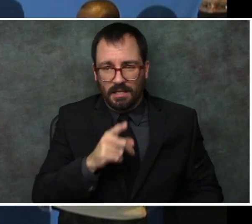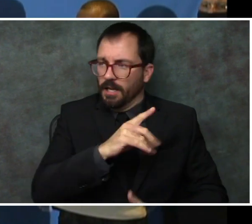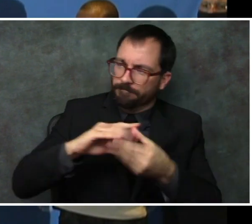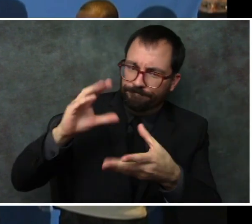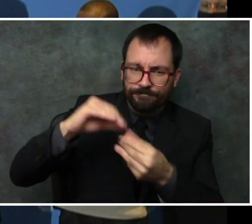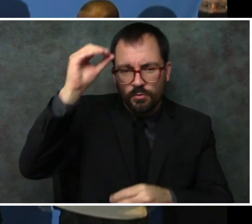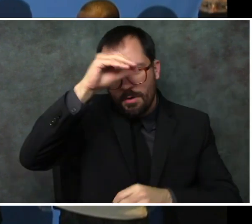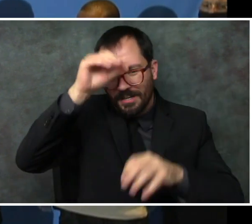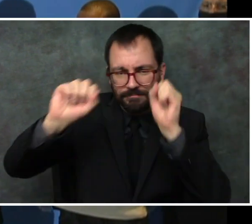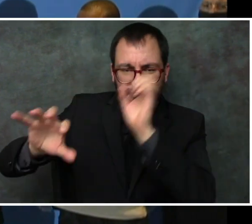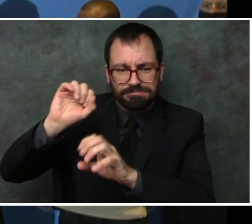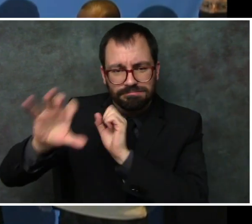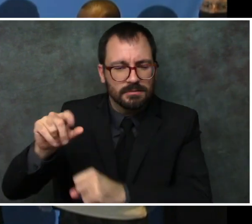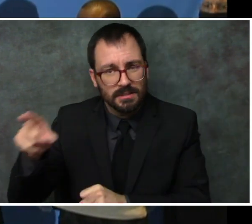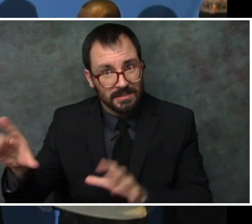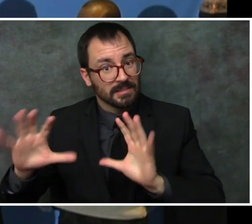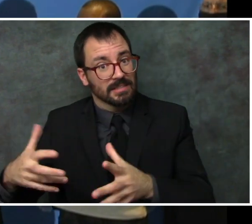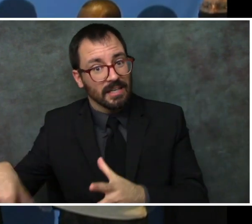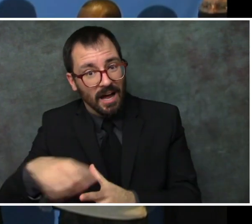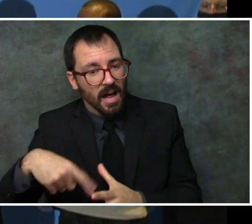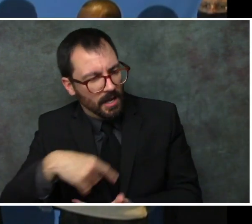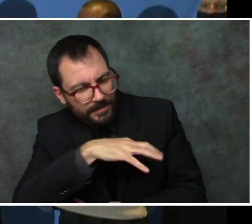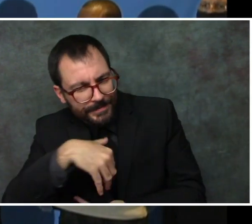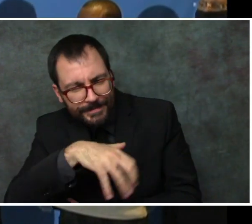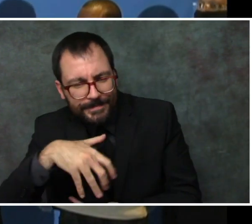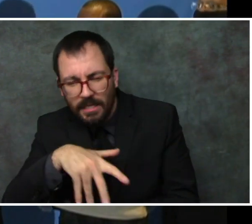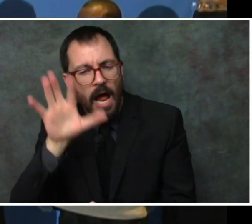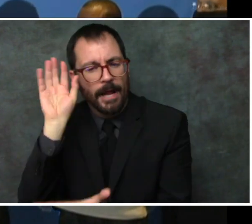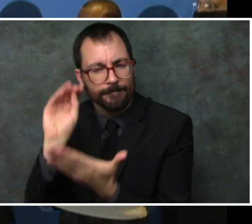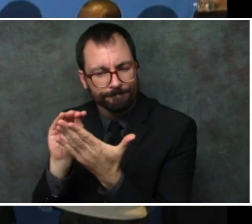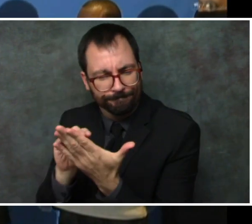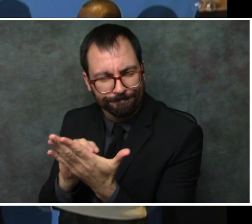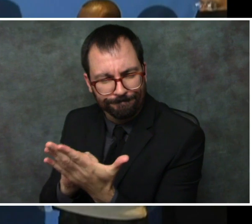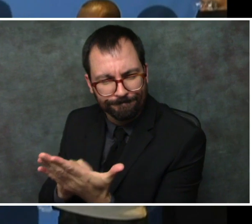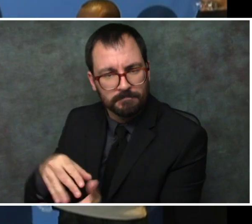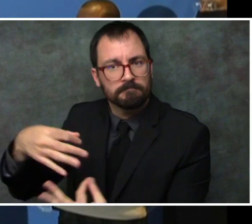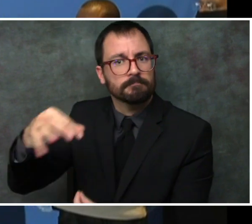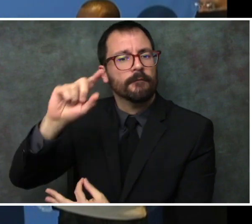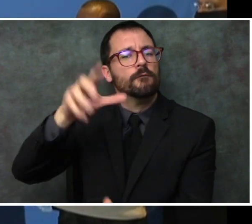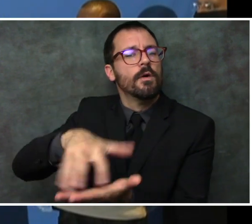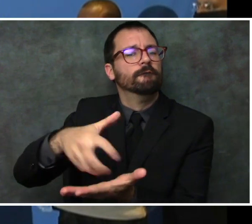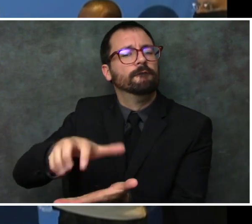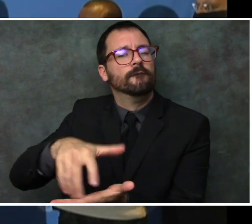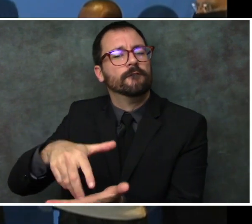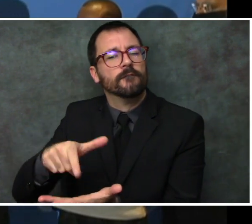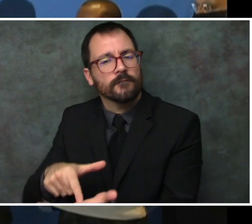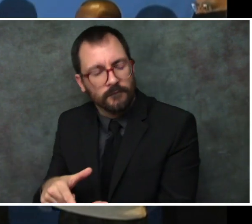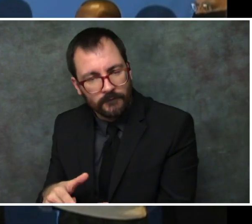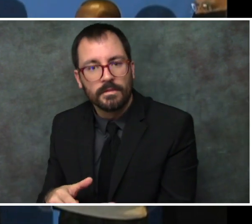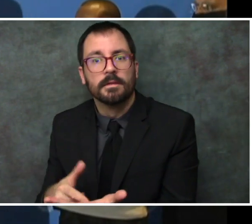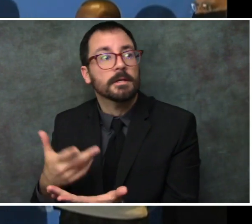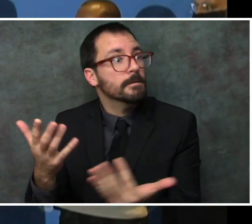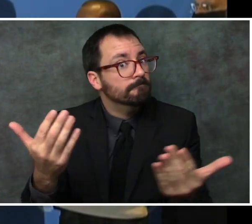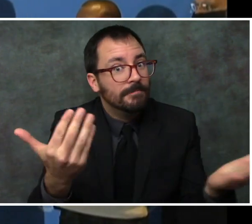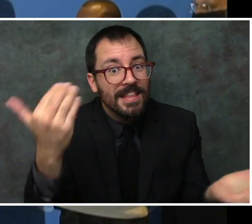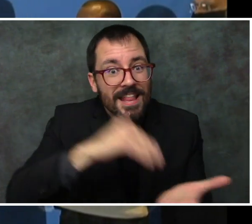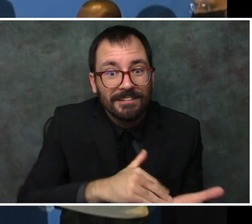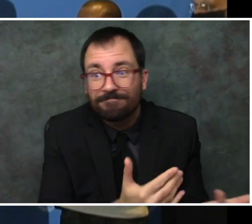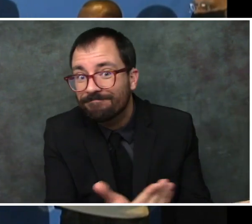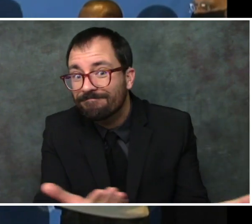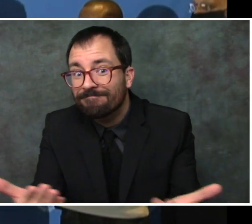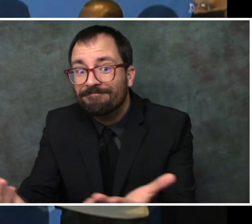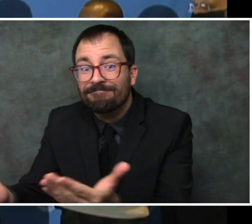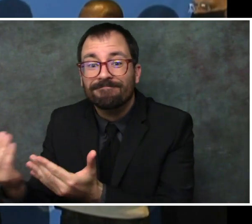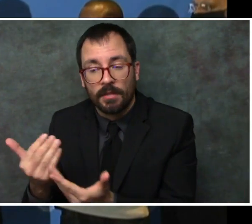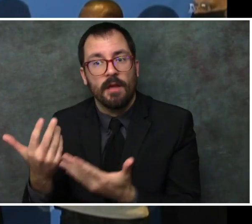public input through an additional listening session. Now they've completed and shared with me their final recommendations. And as of today, I'm pleased